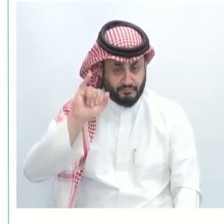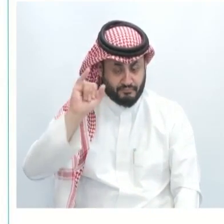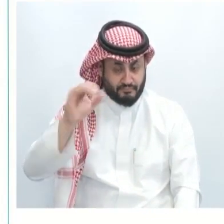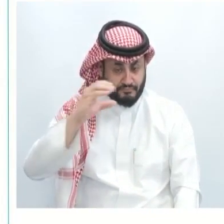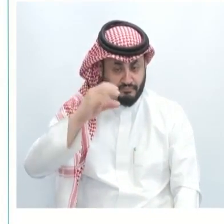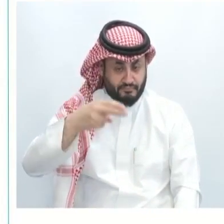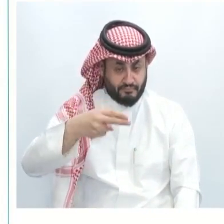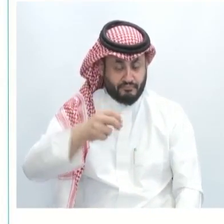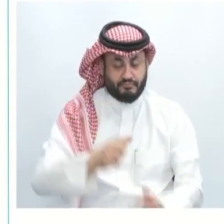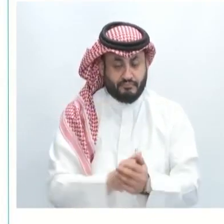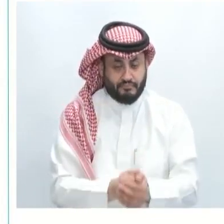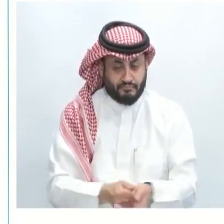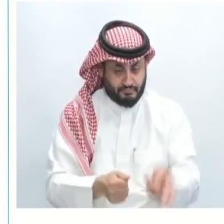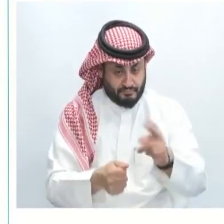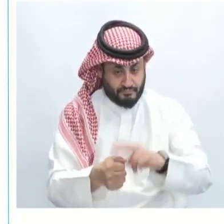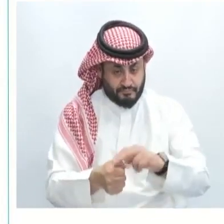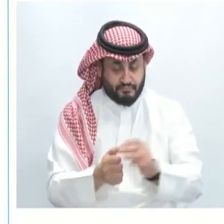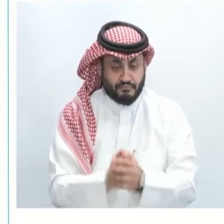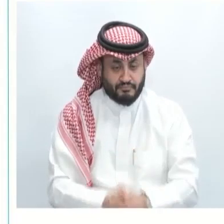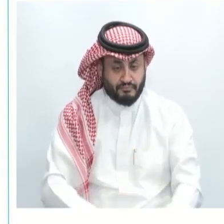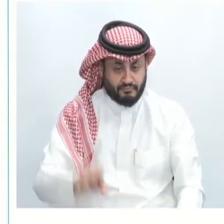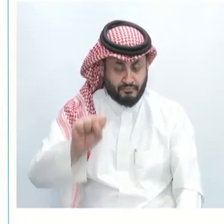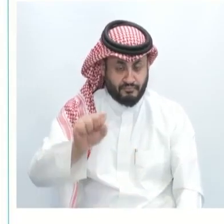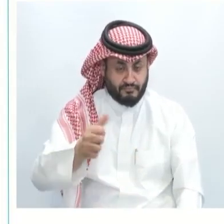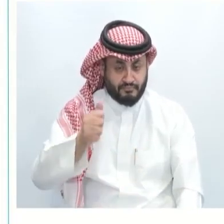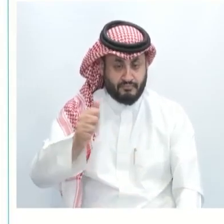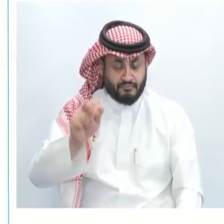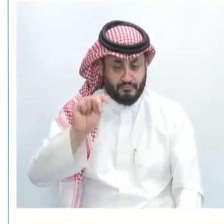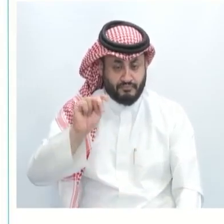Sandwich. Say with me, sandwich.